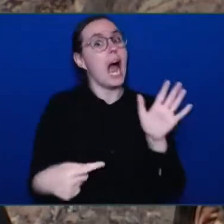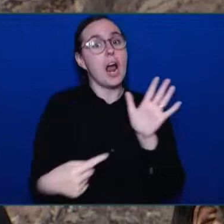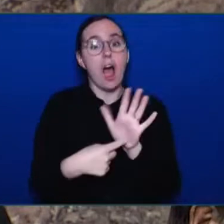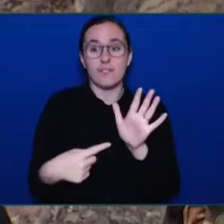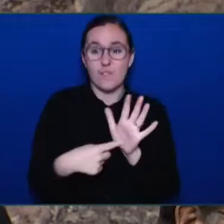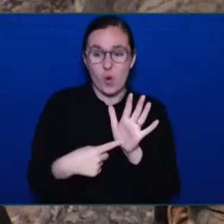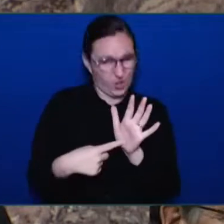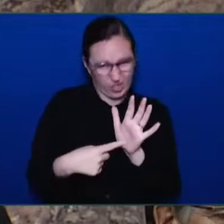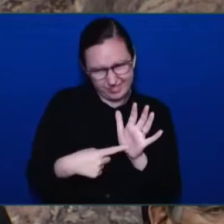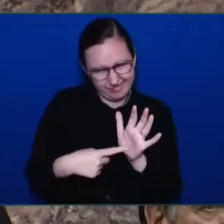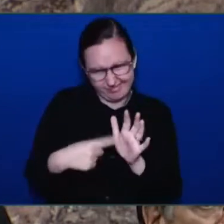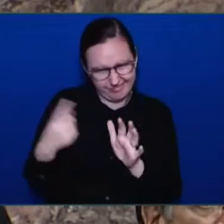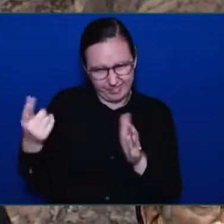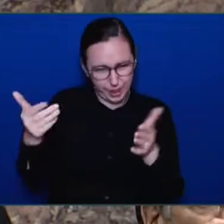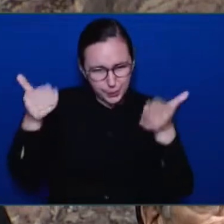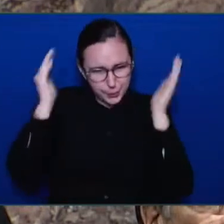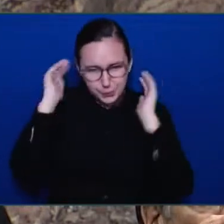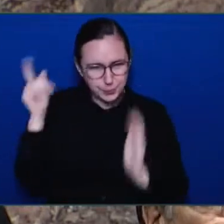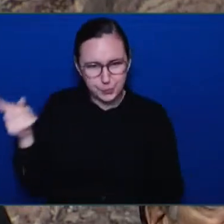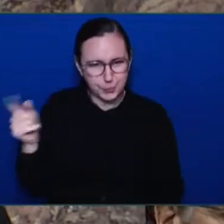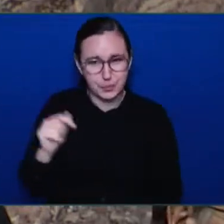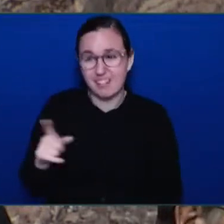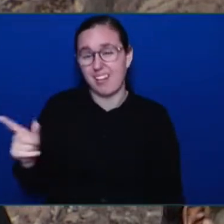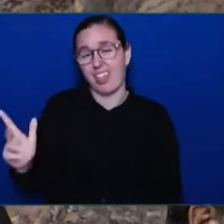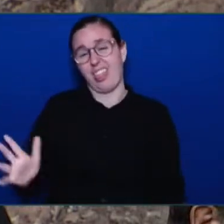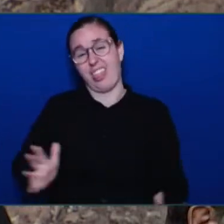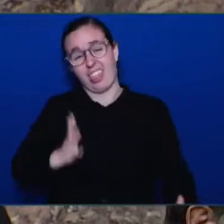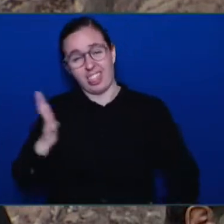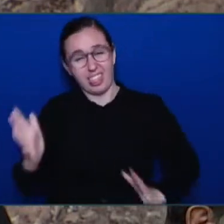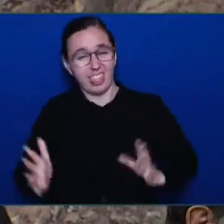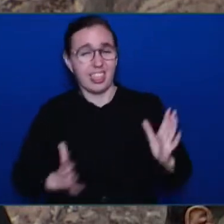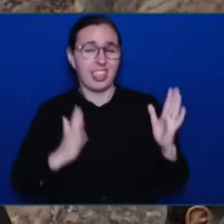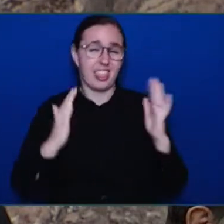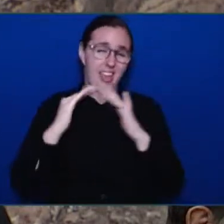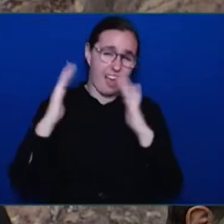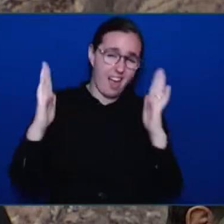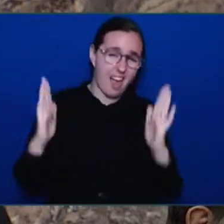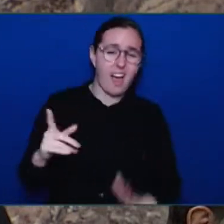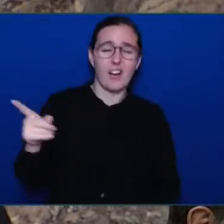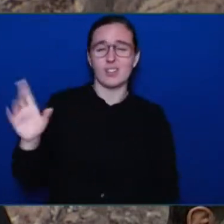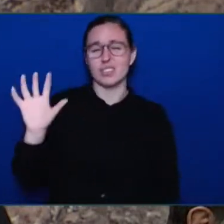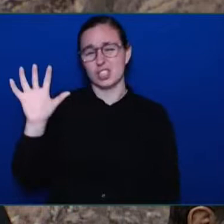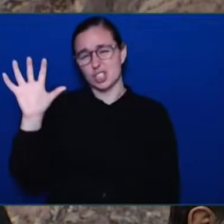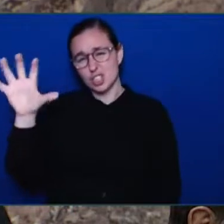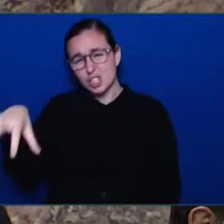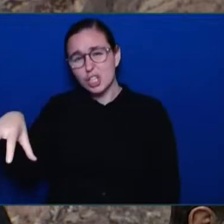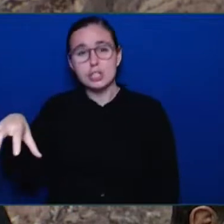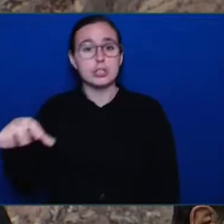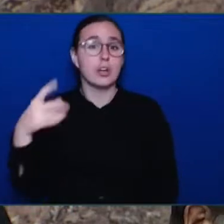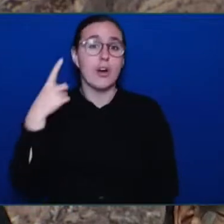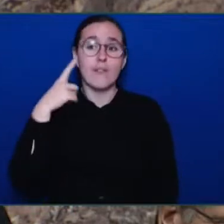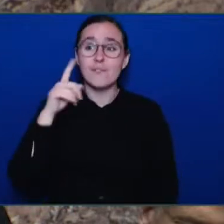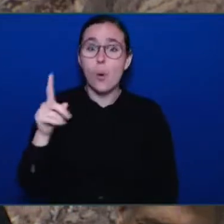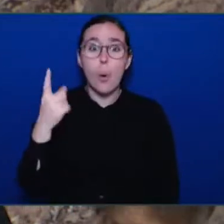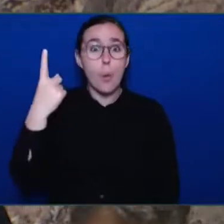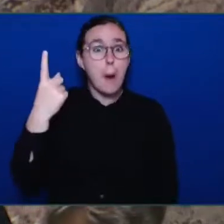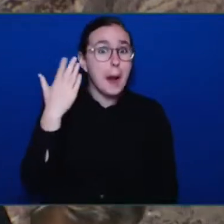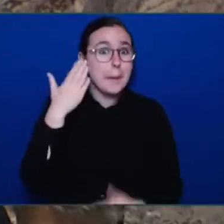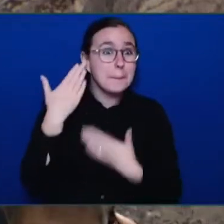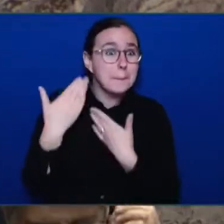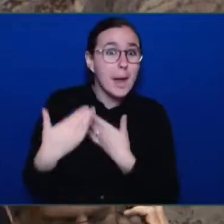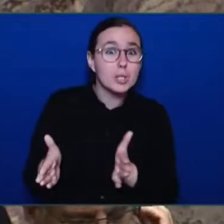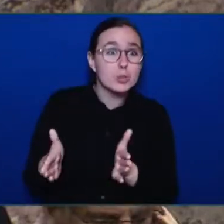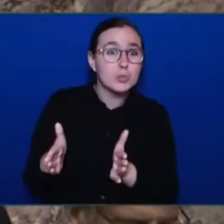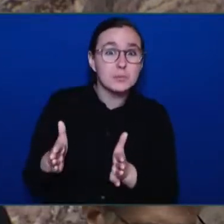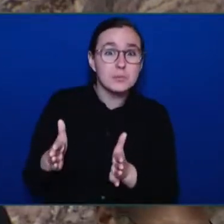multi-million-dollar mansion, just a bedroom is probably more than what it costs for an entire affordable house in my riding. You know, maybe the next time